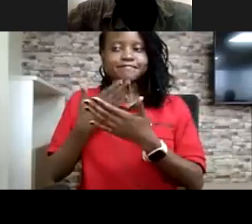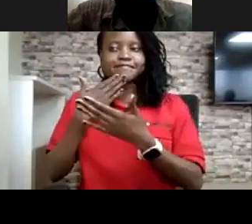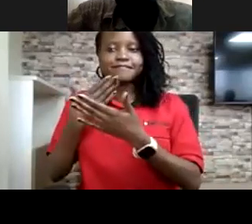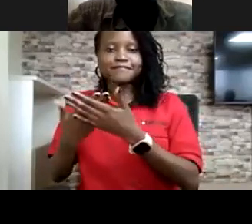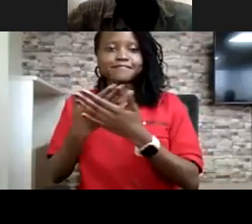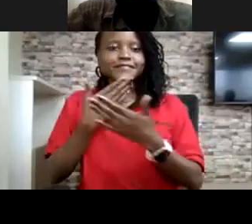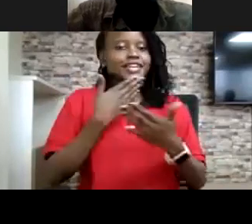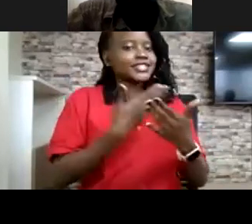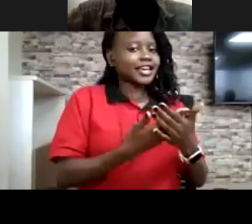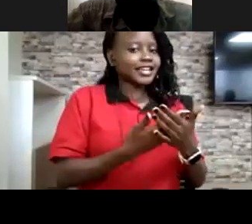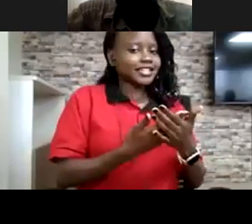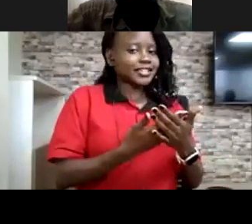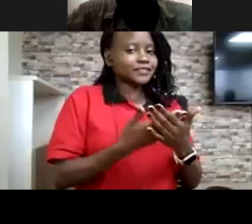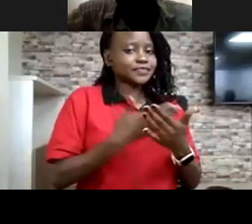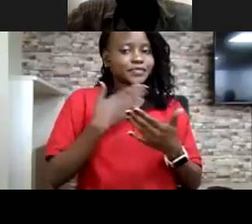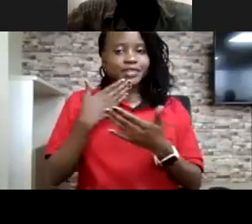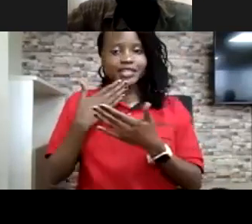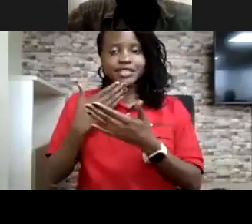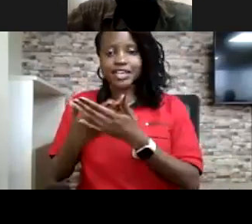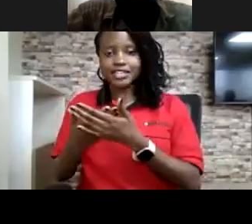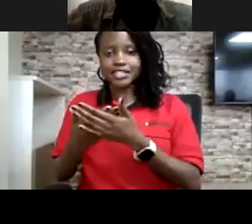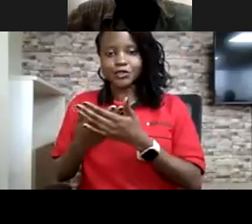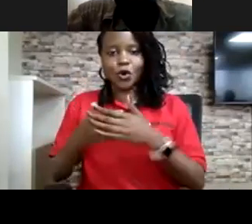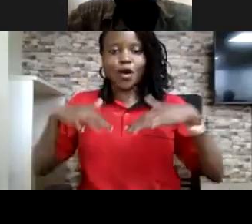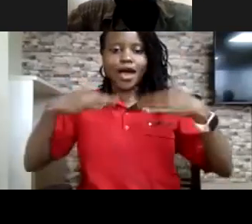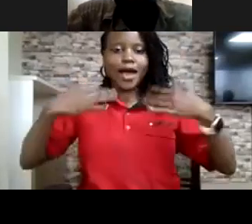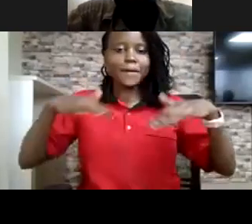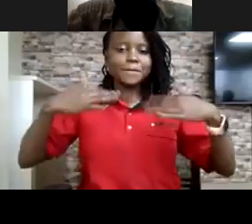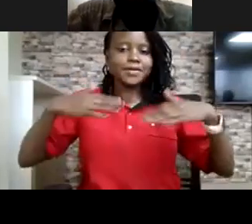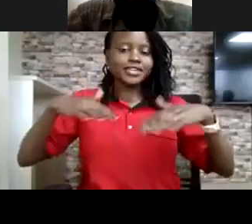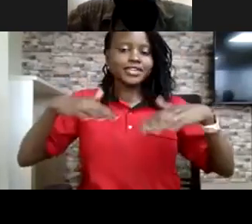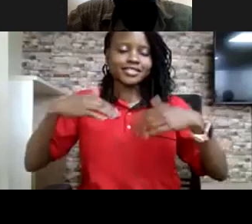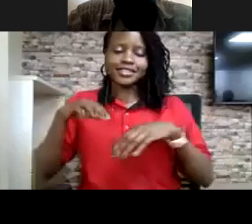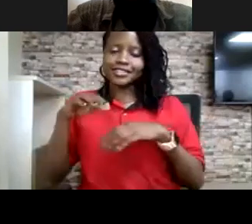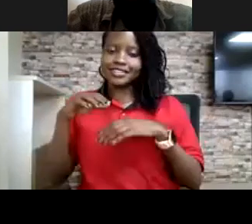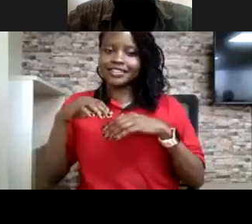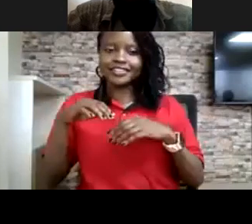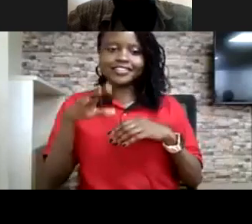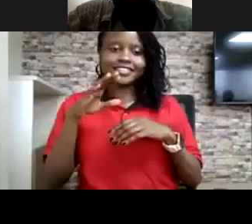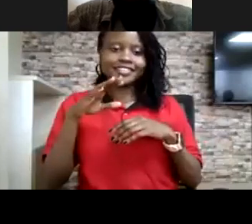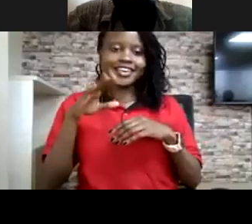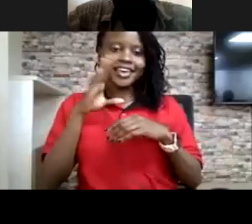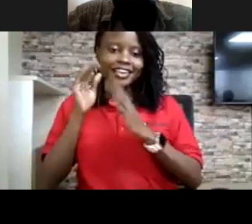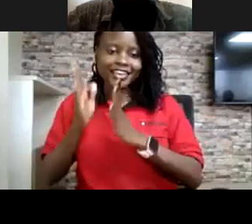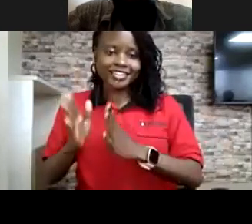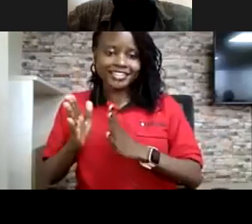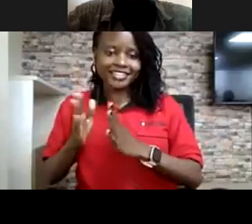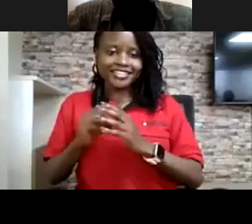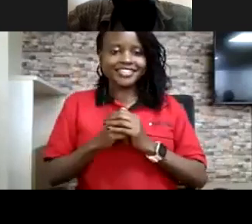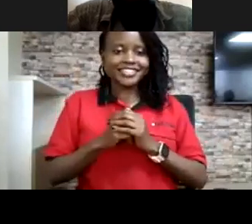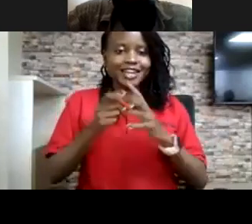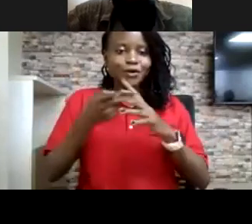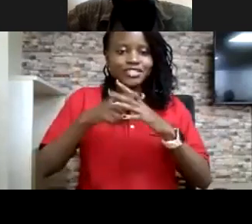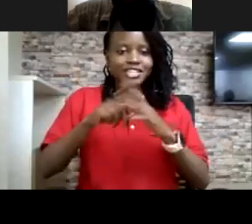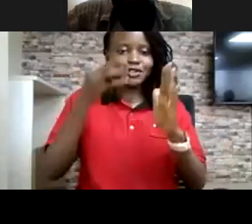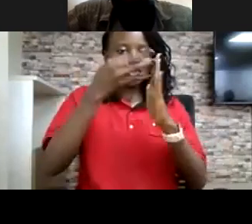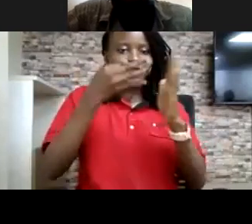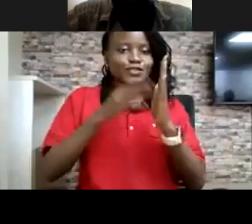Thank you very much, Jujin, and thank you very much, our wonderful speakers. We have sadly come to the end of